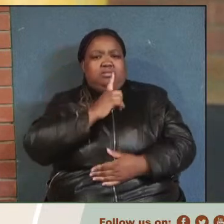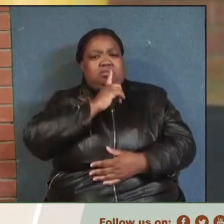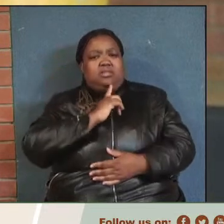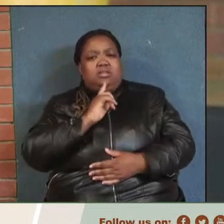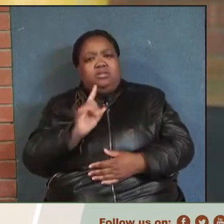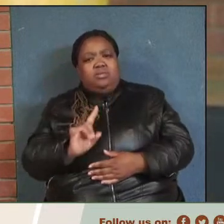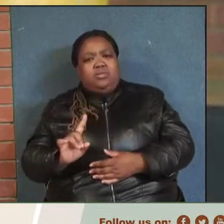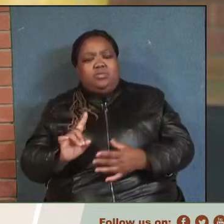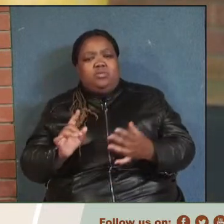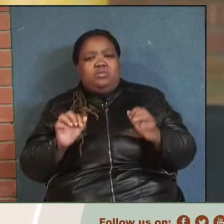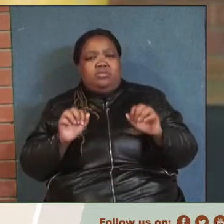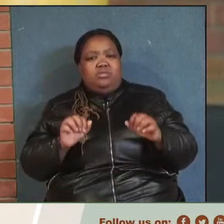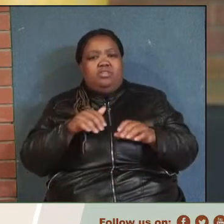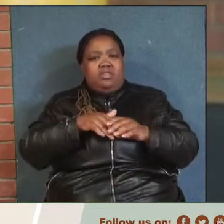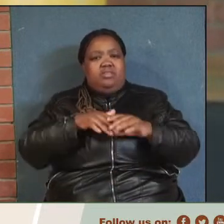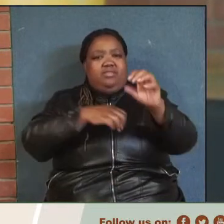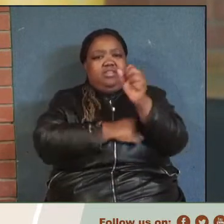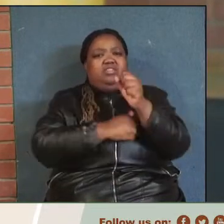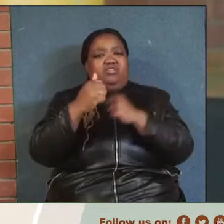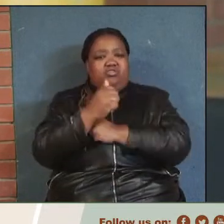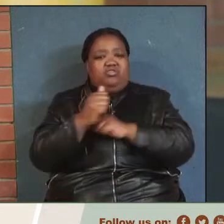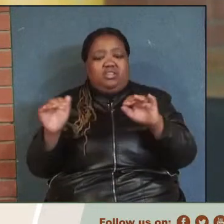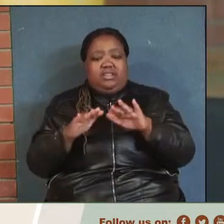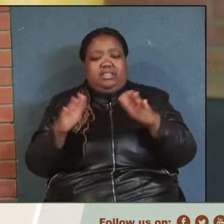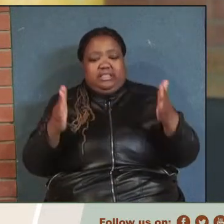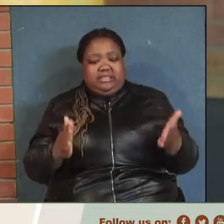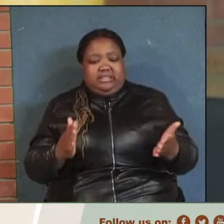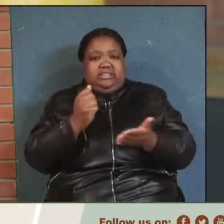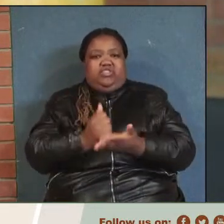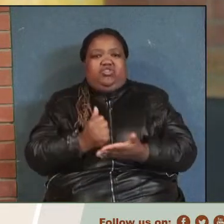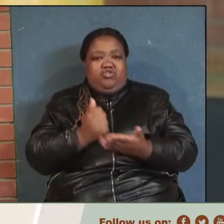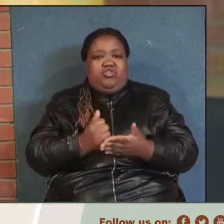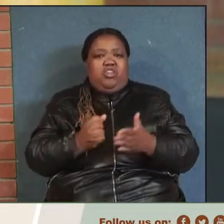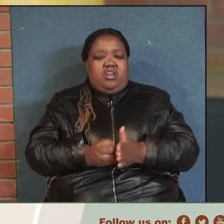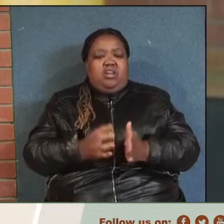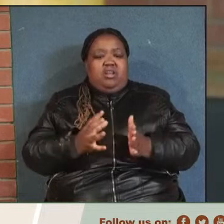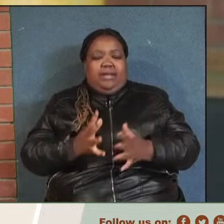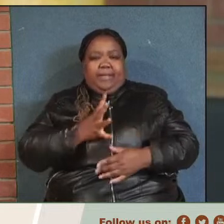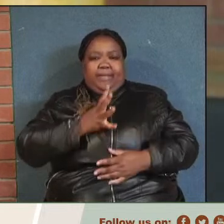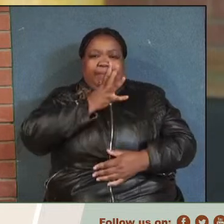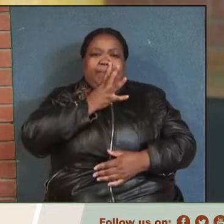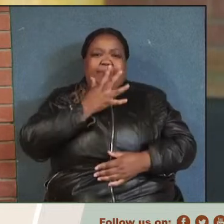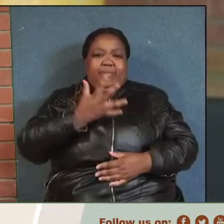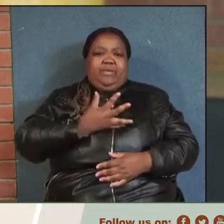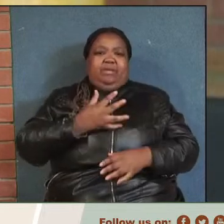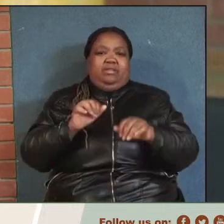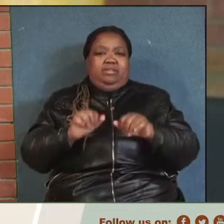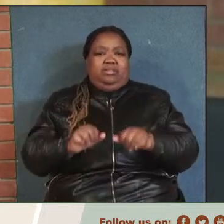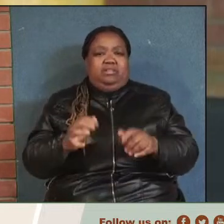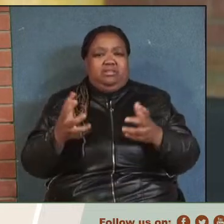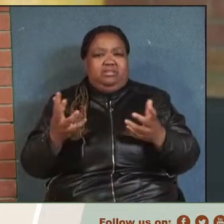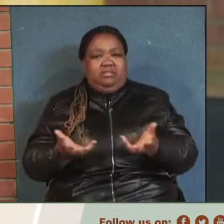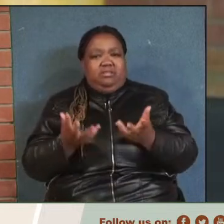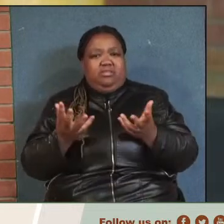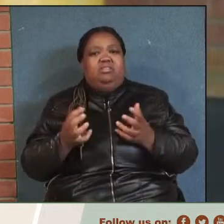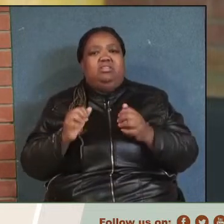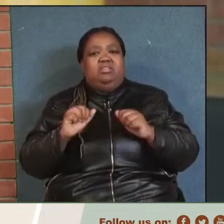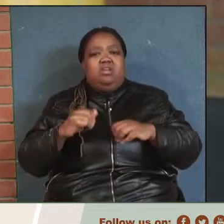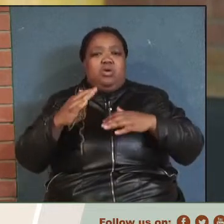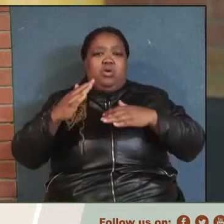about the infrastructure, the overflow of learners in school. How is that correlated with the in-depth of